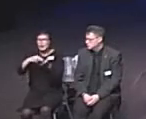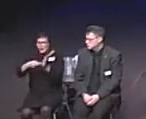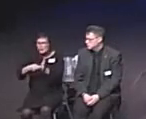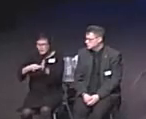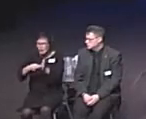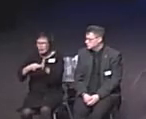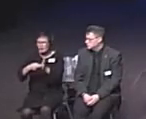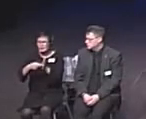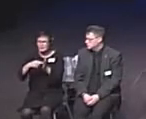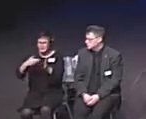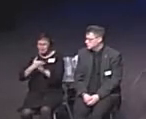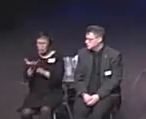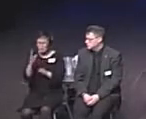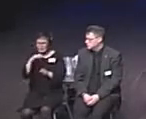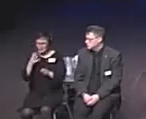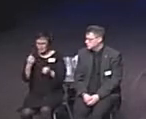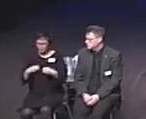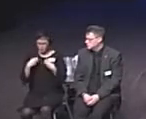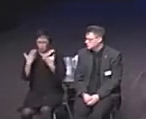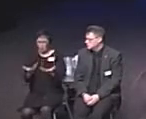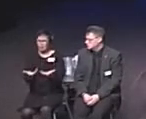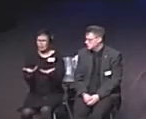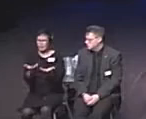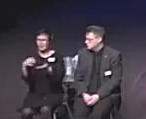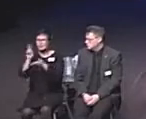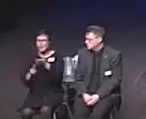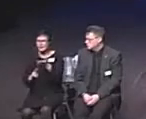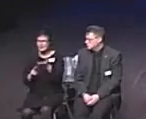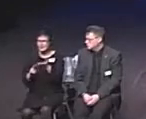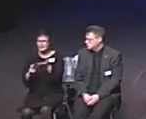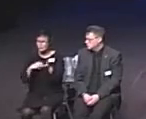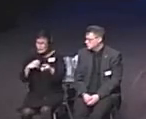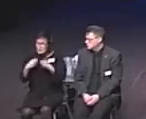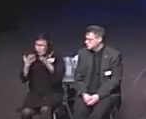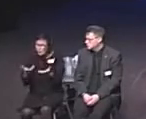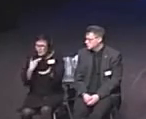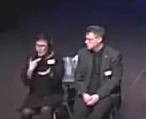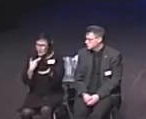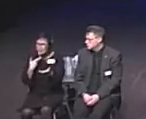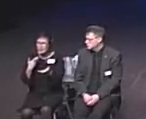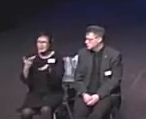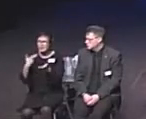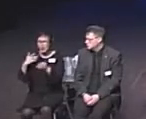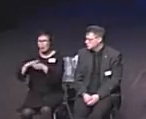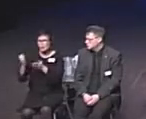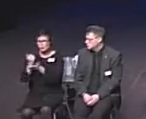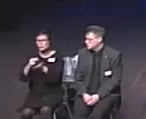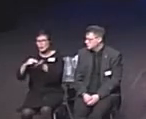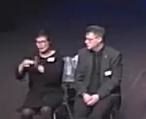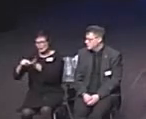really creative and nice in an artistic way also when we did the technical things.